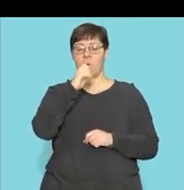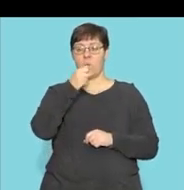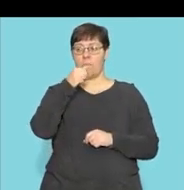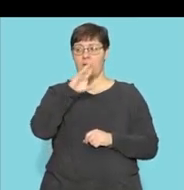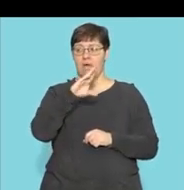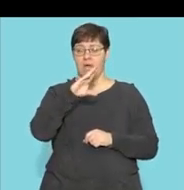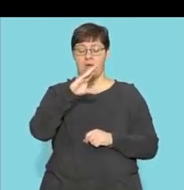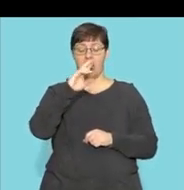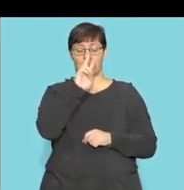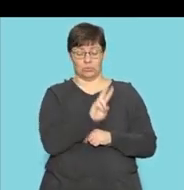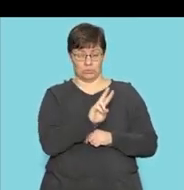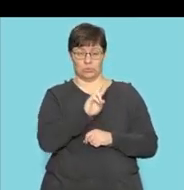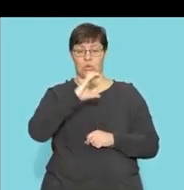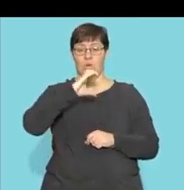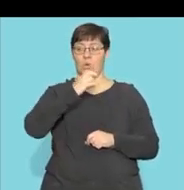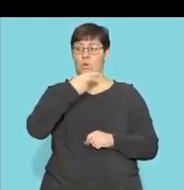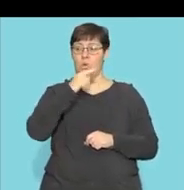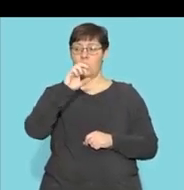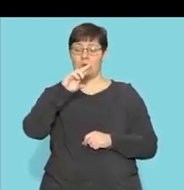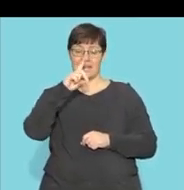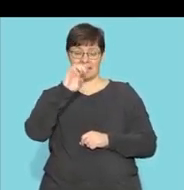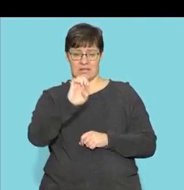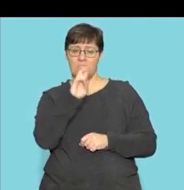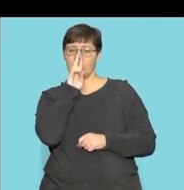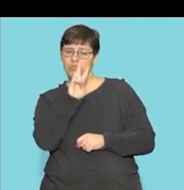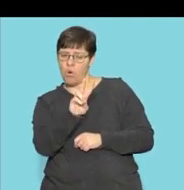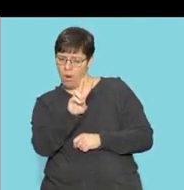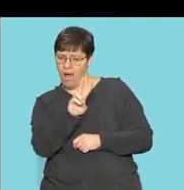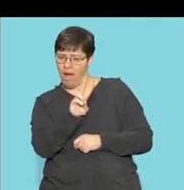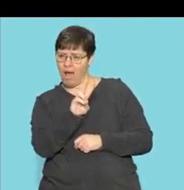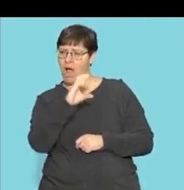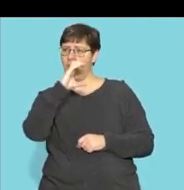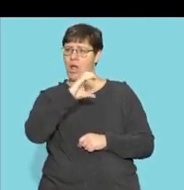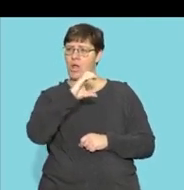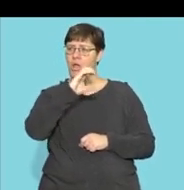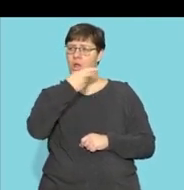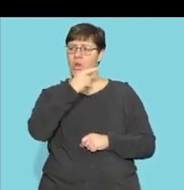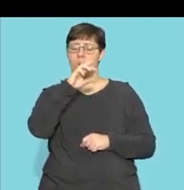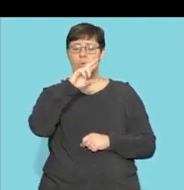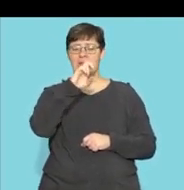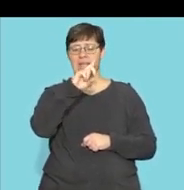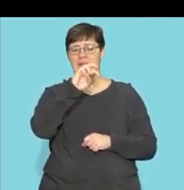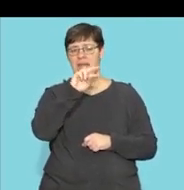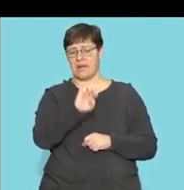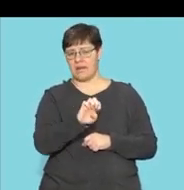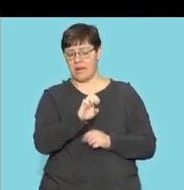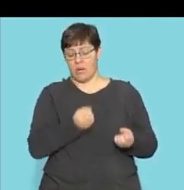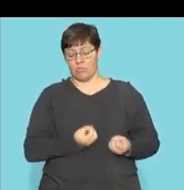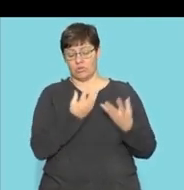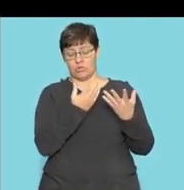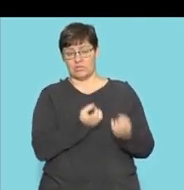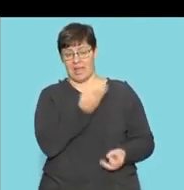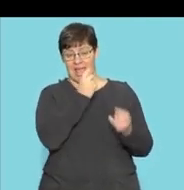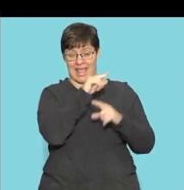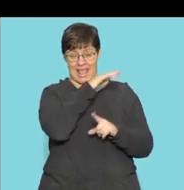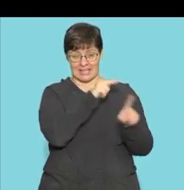chloride, we saw the results. We saw chlorine being produced. We saw copper being produced. And remember,